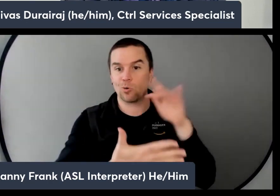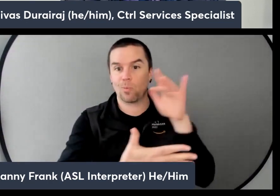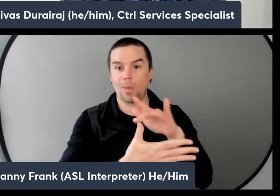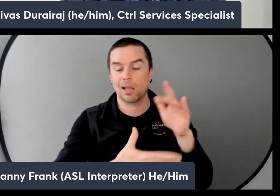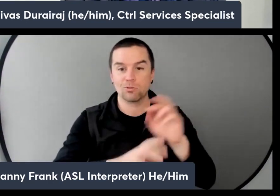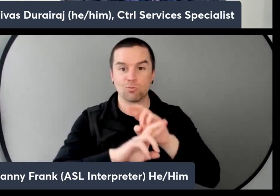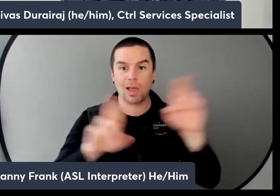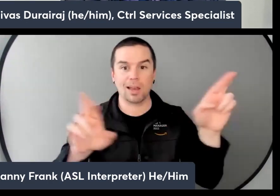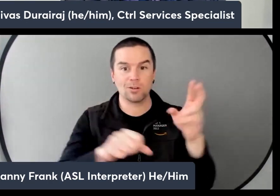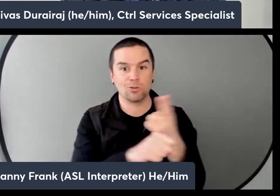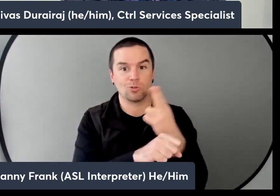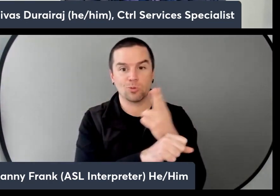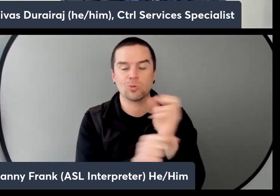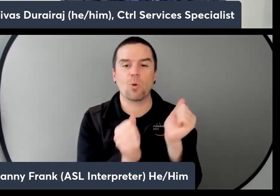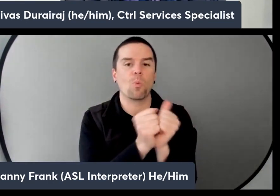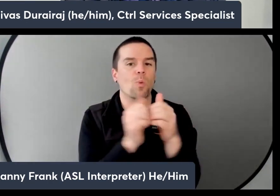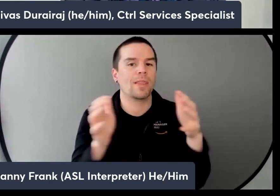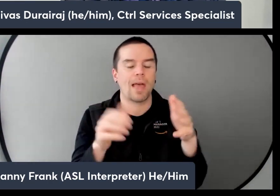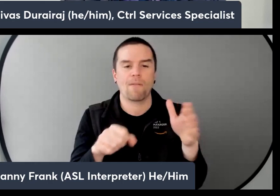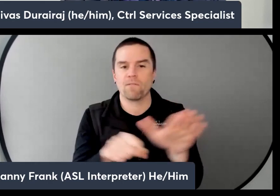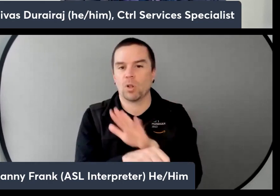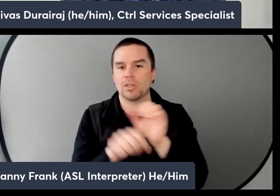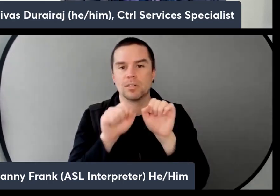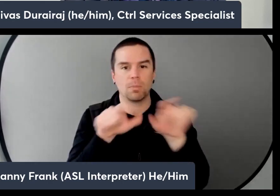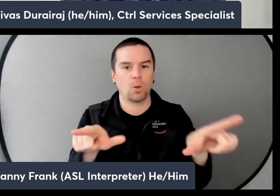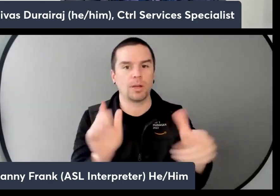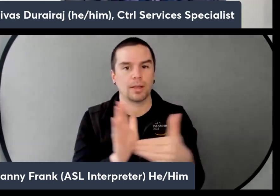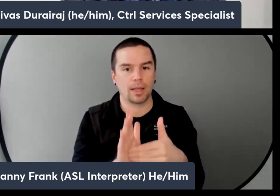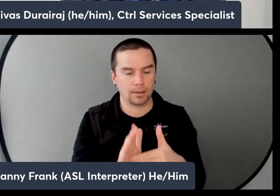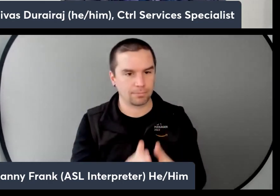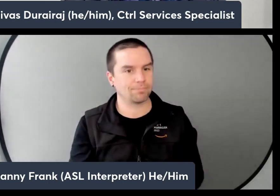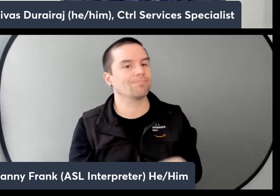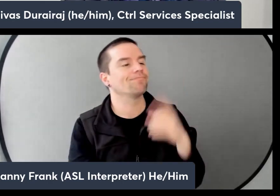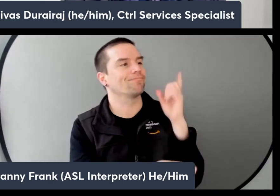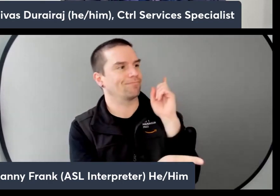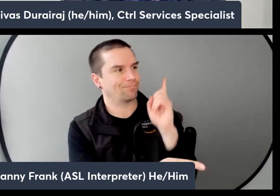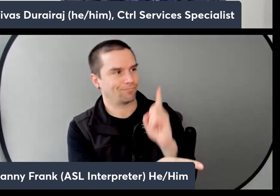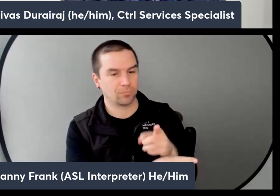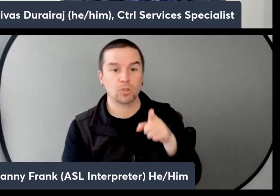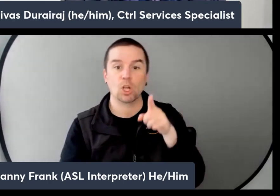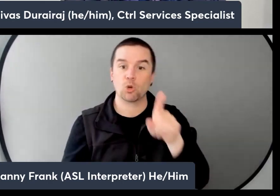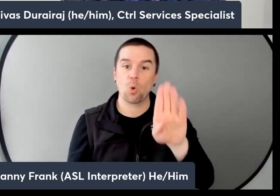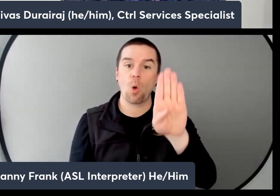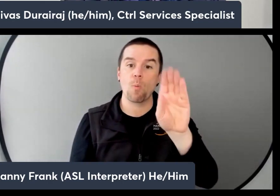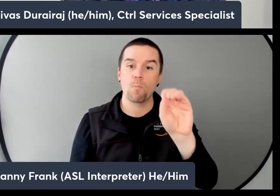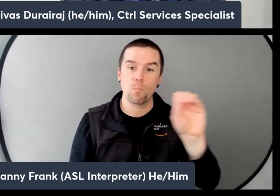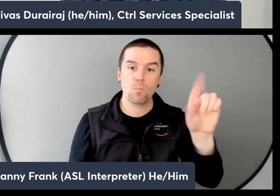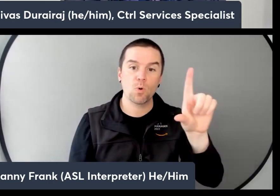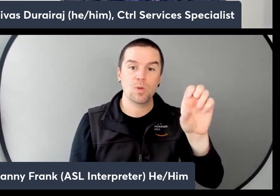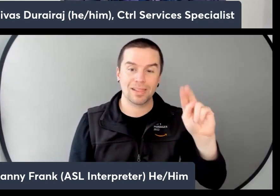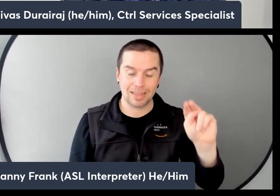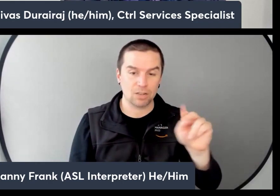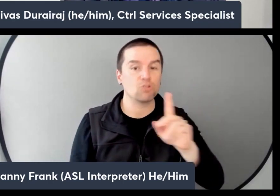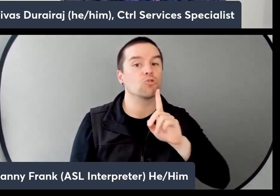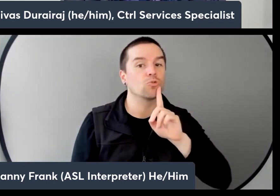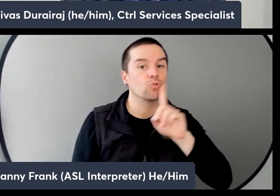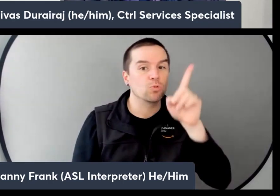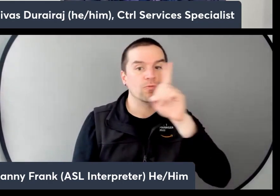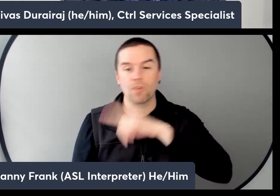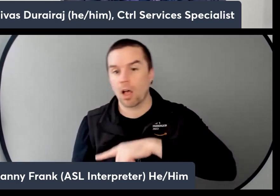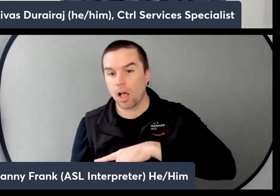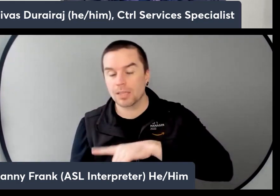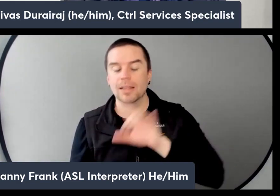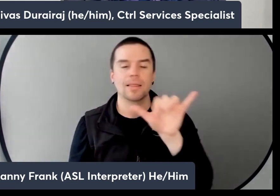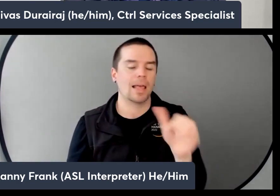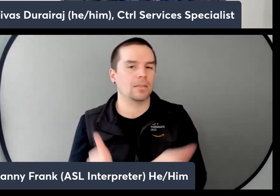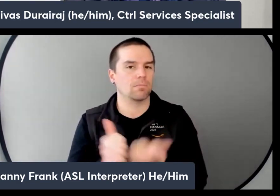that. Totally. And your Boolean true false is actually like the most common and popular use case for feature